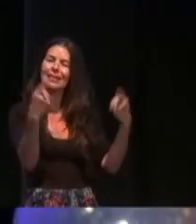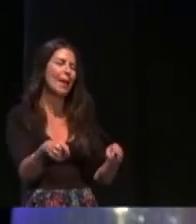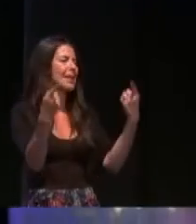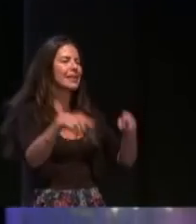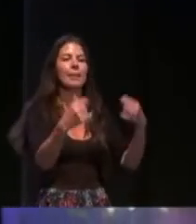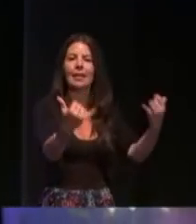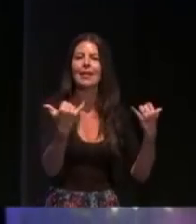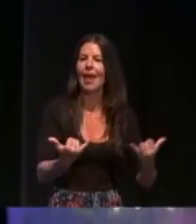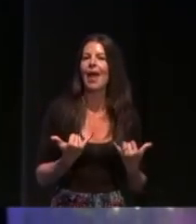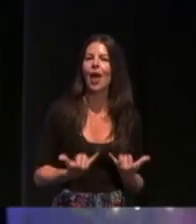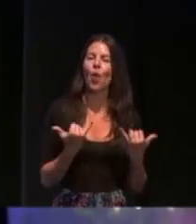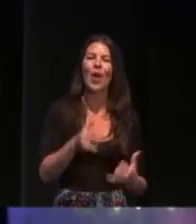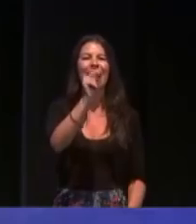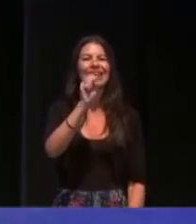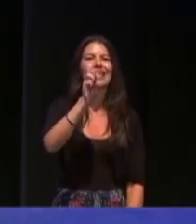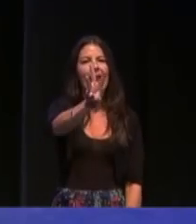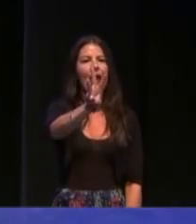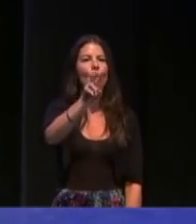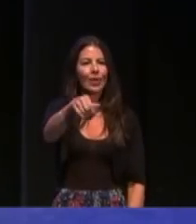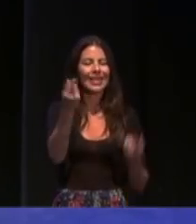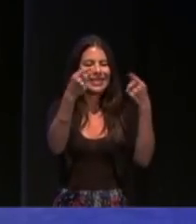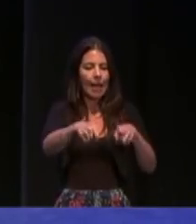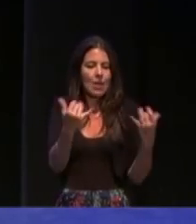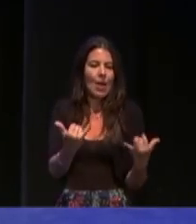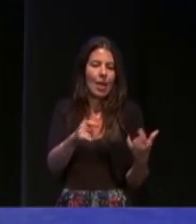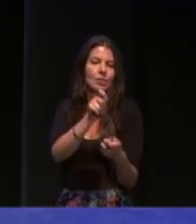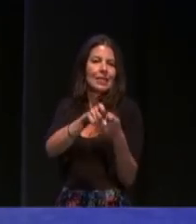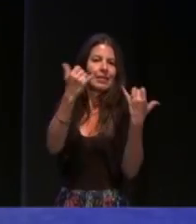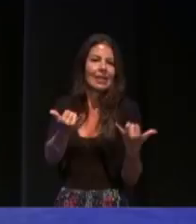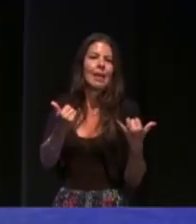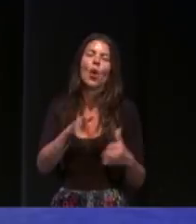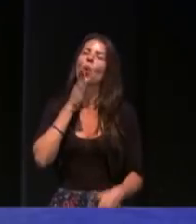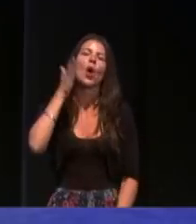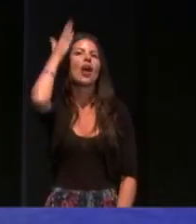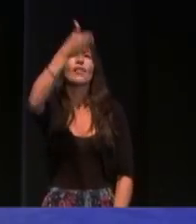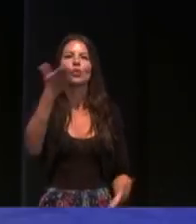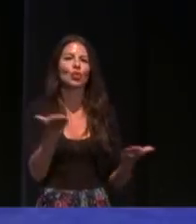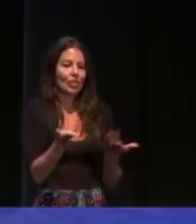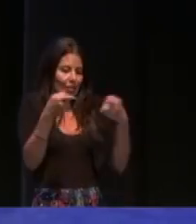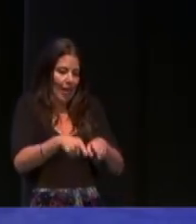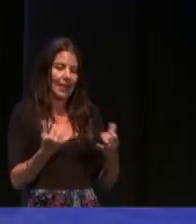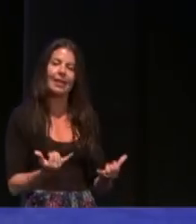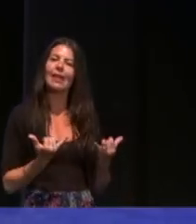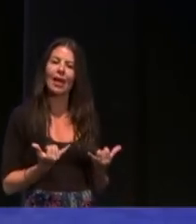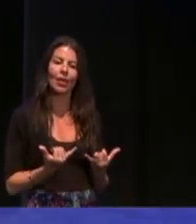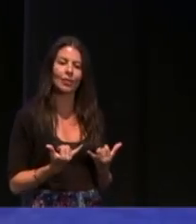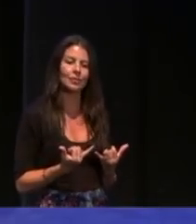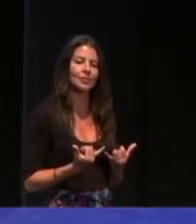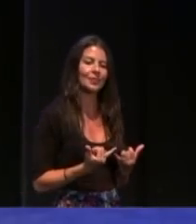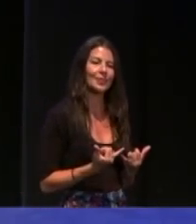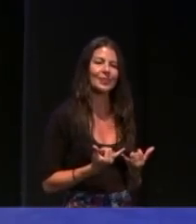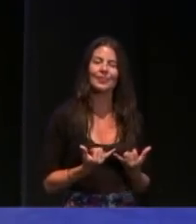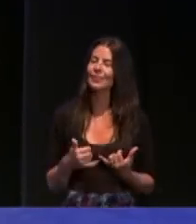happening now. Now. It's happening right now. Oh, so future here is happening now.